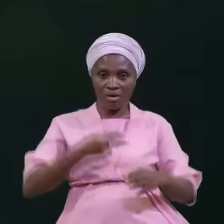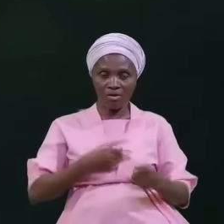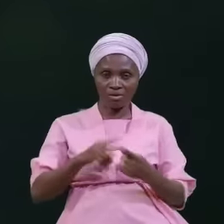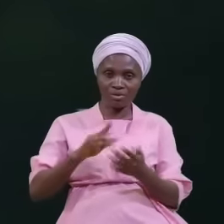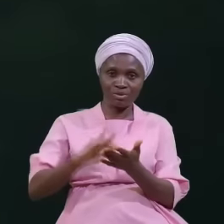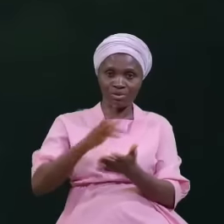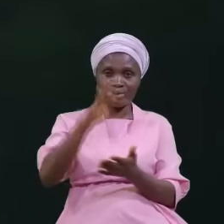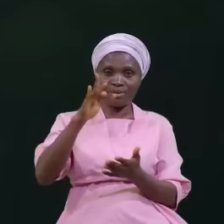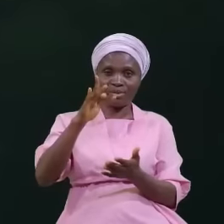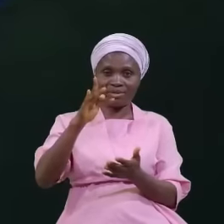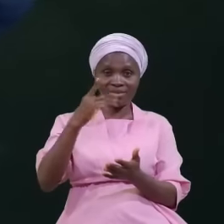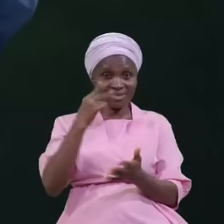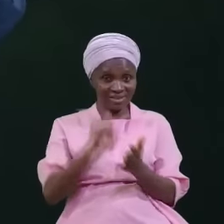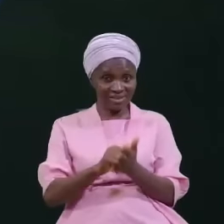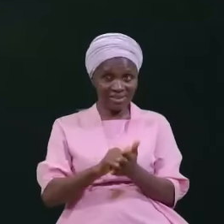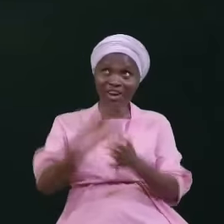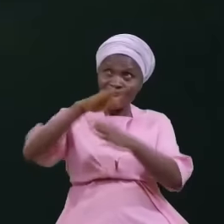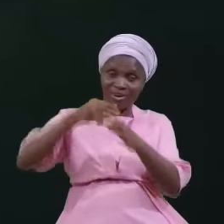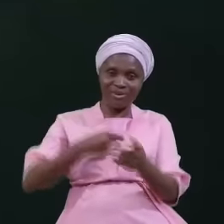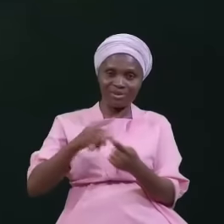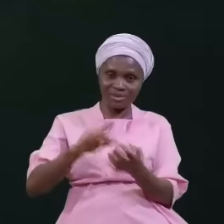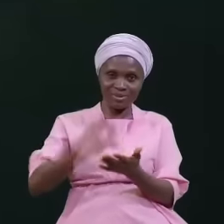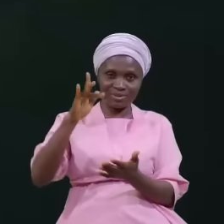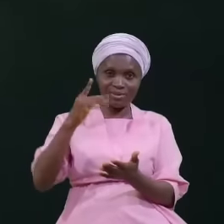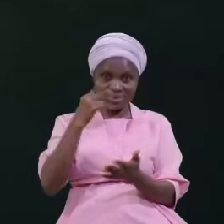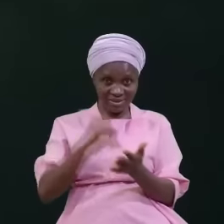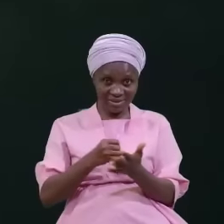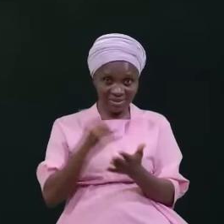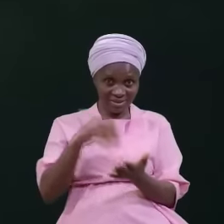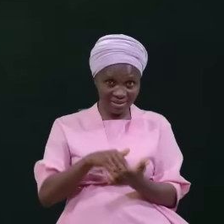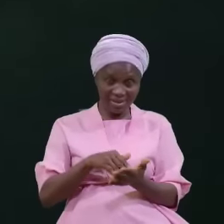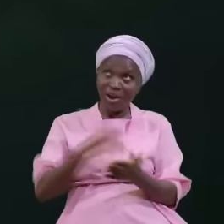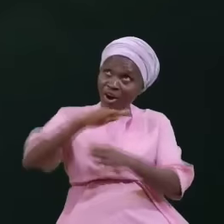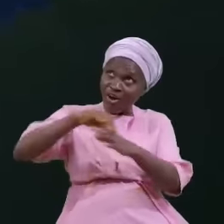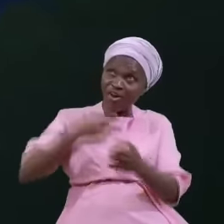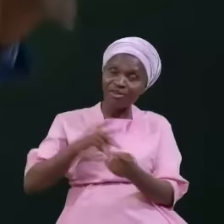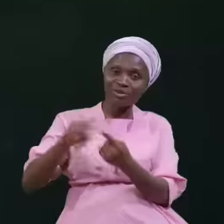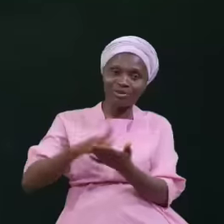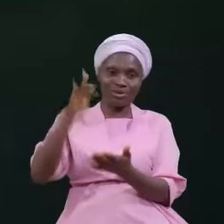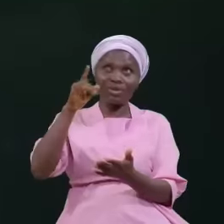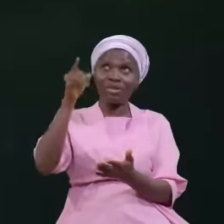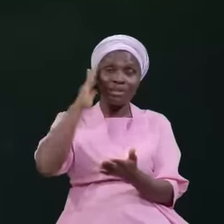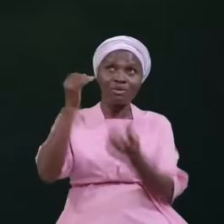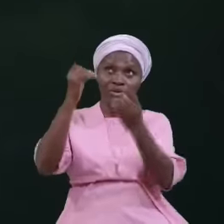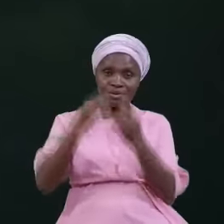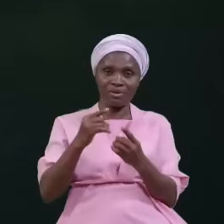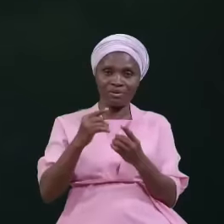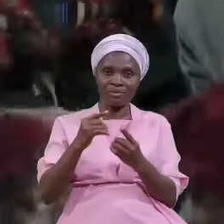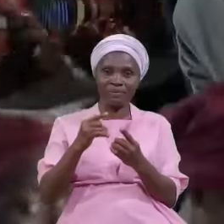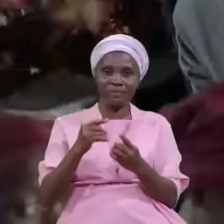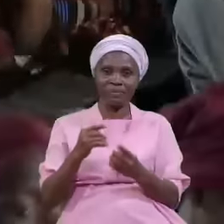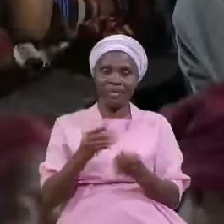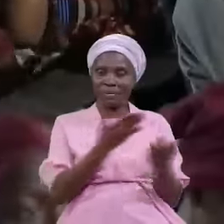has called us to glory. Look at that. He has called us to glory. He's calling you to glory tonight. Shame will vanish